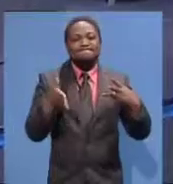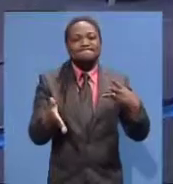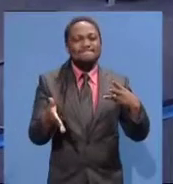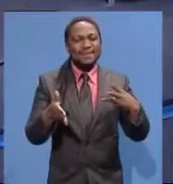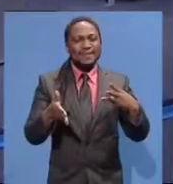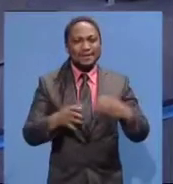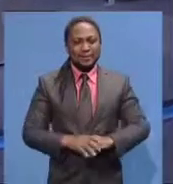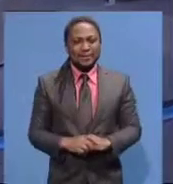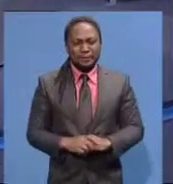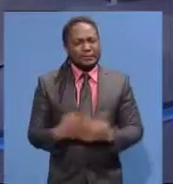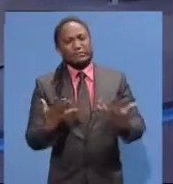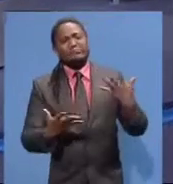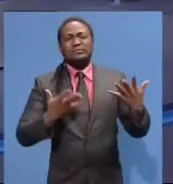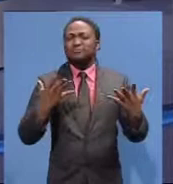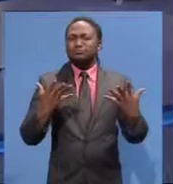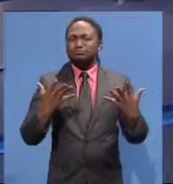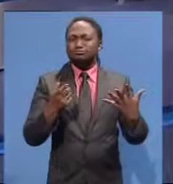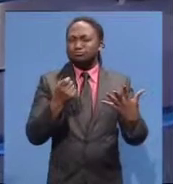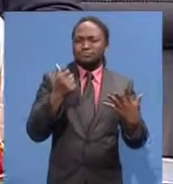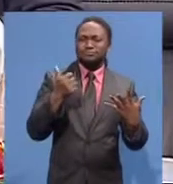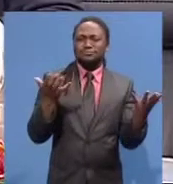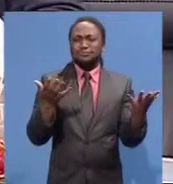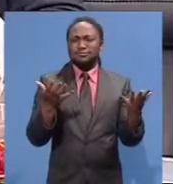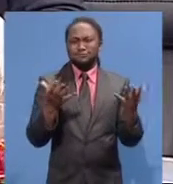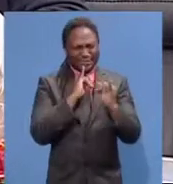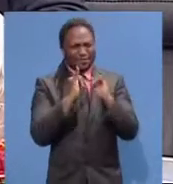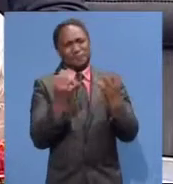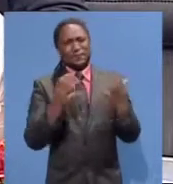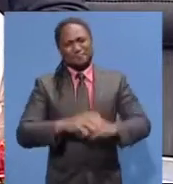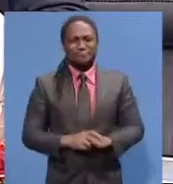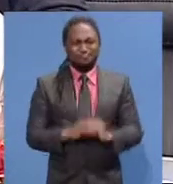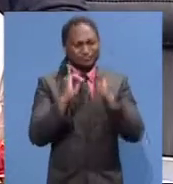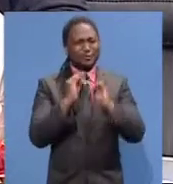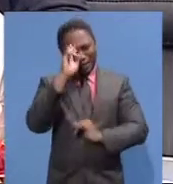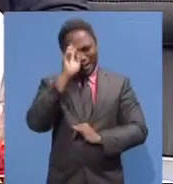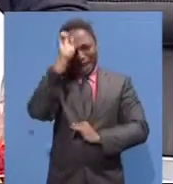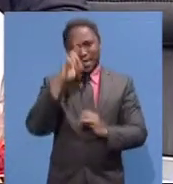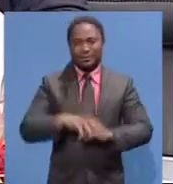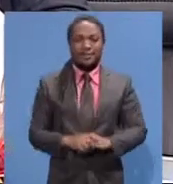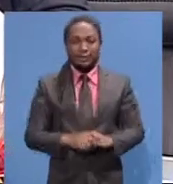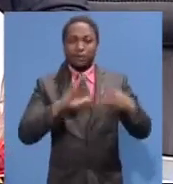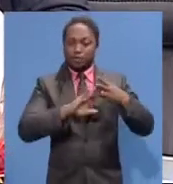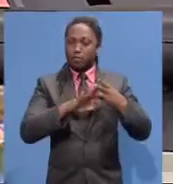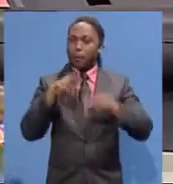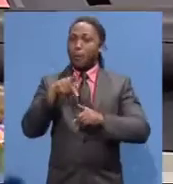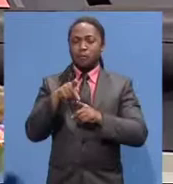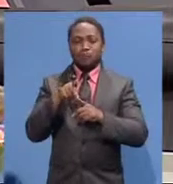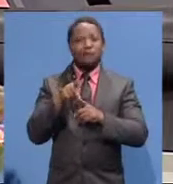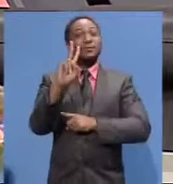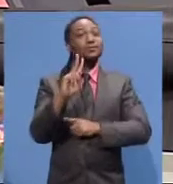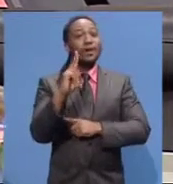us to just have a little discussion on utata. I mean, you're a professional speaker. You're awesome at